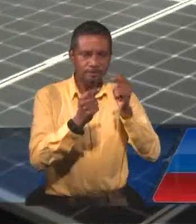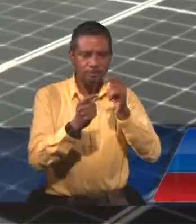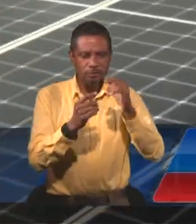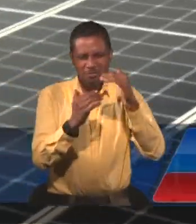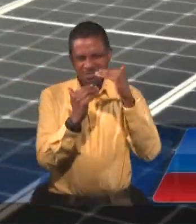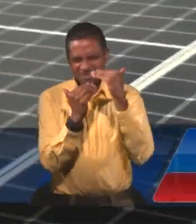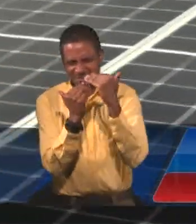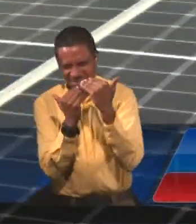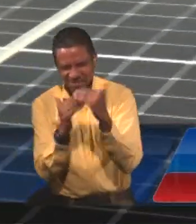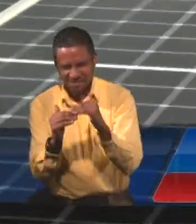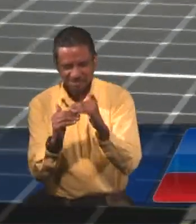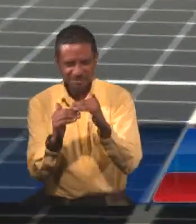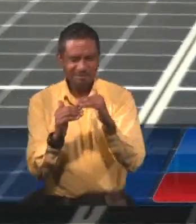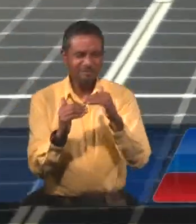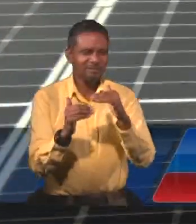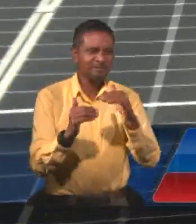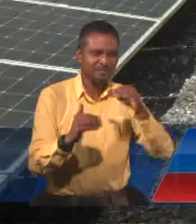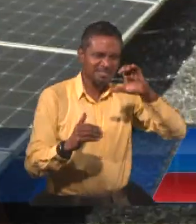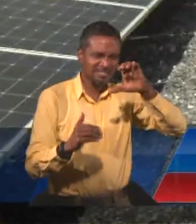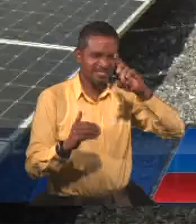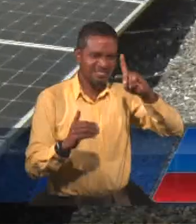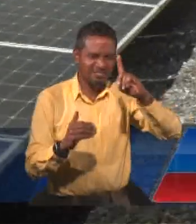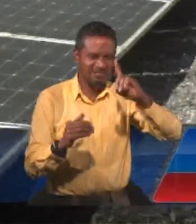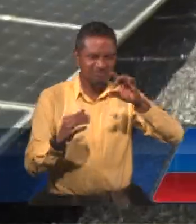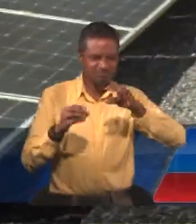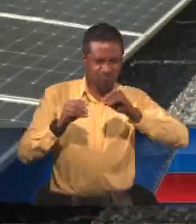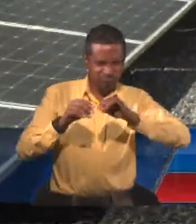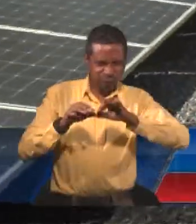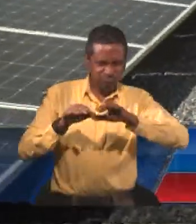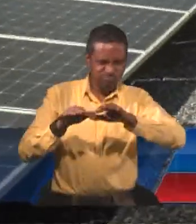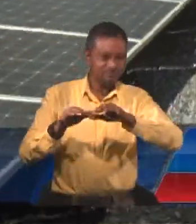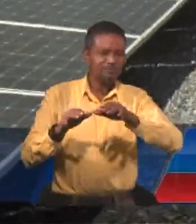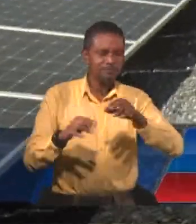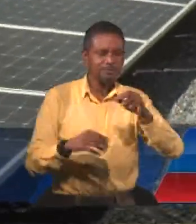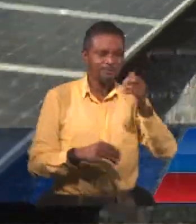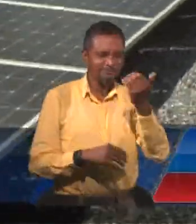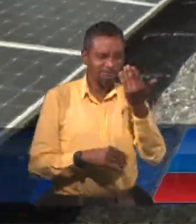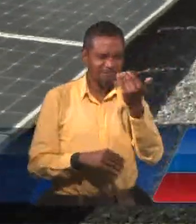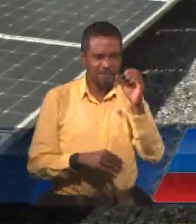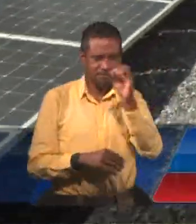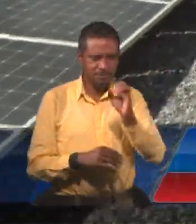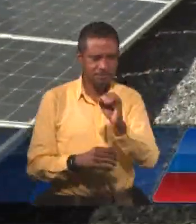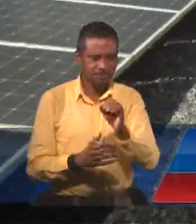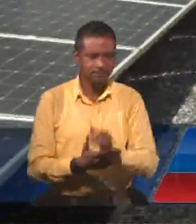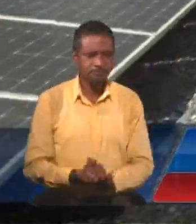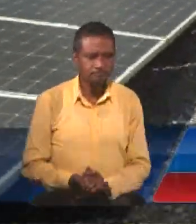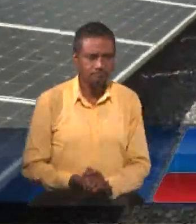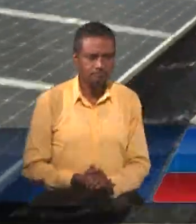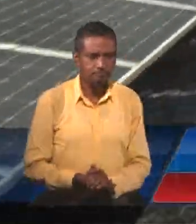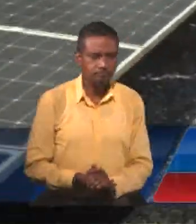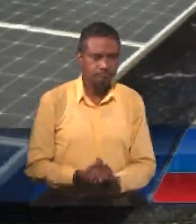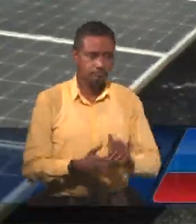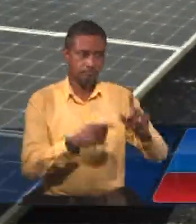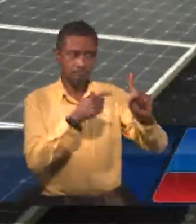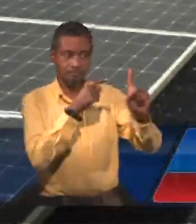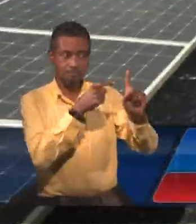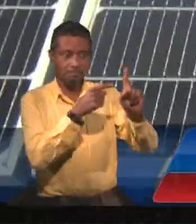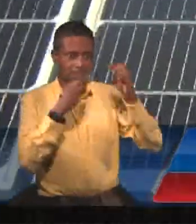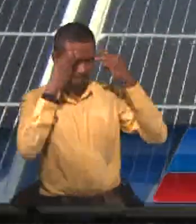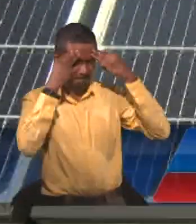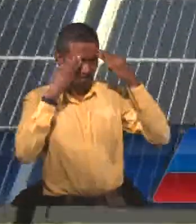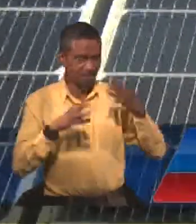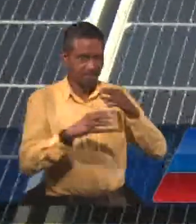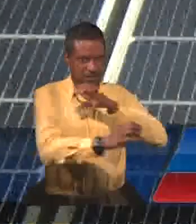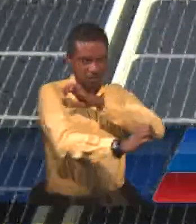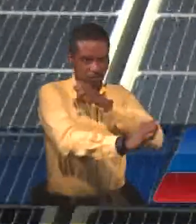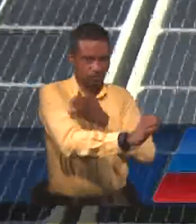by 15% through the year 2030. According to Acting Prime Minister and Minister of Energy and Energy Industries, Stuart Young,